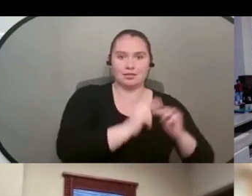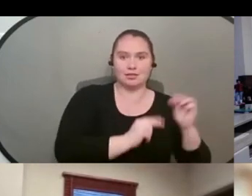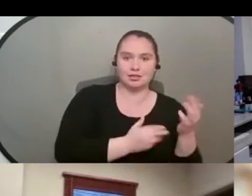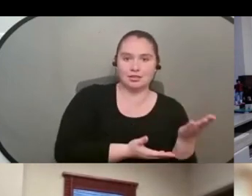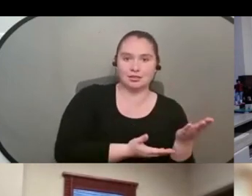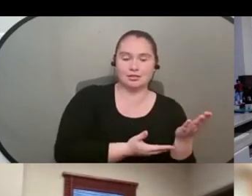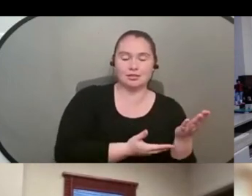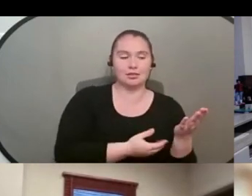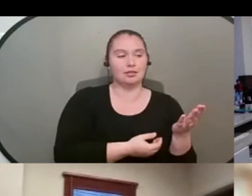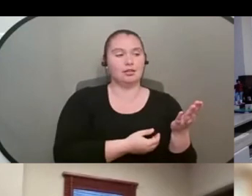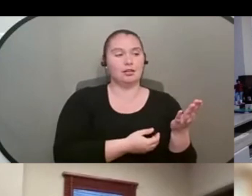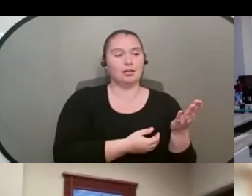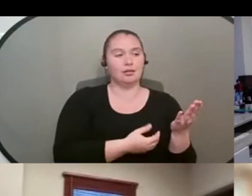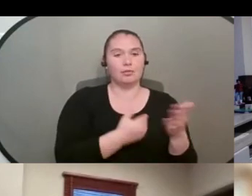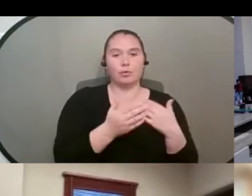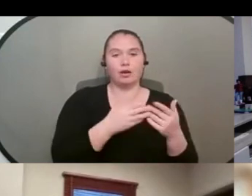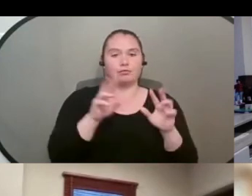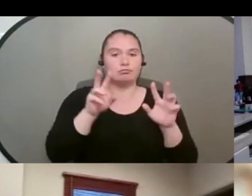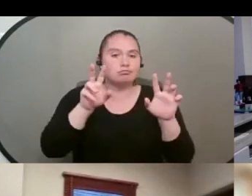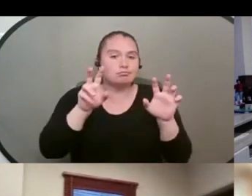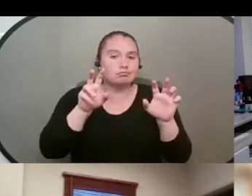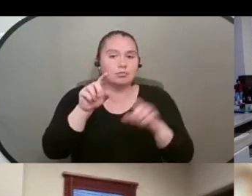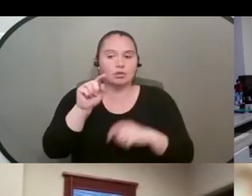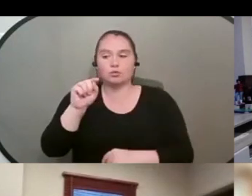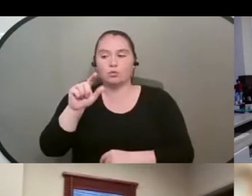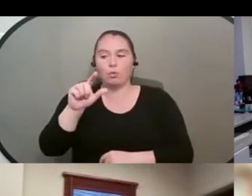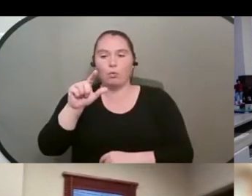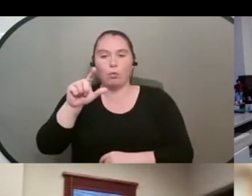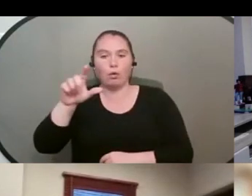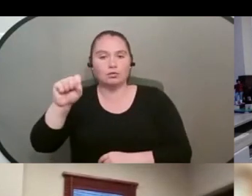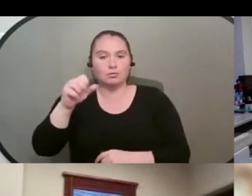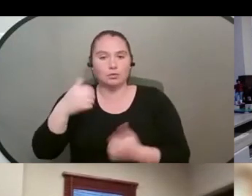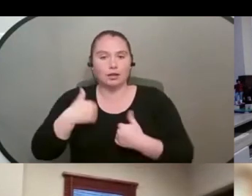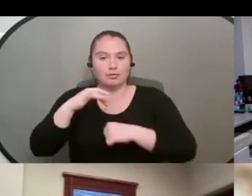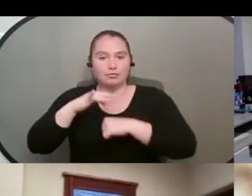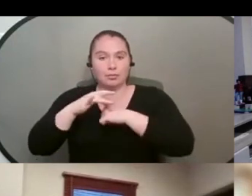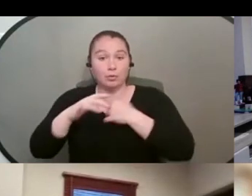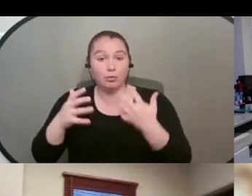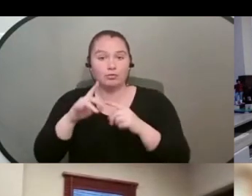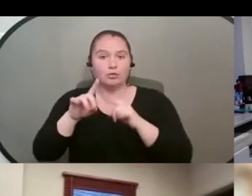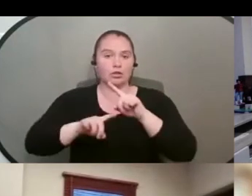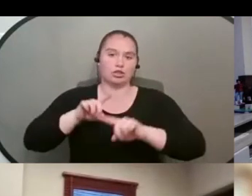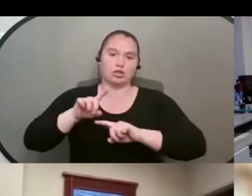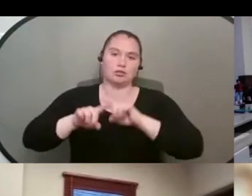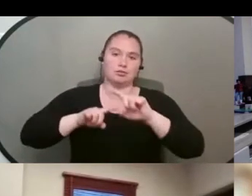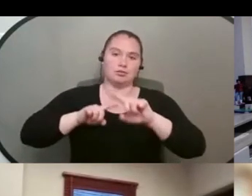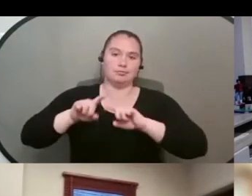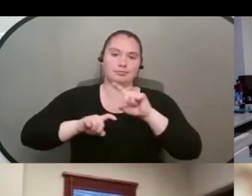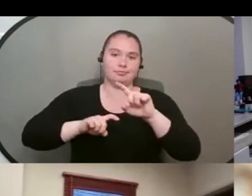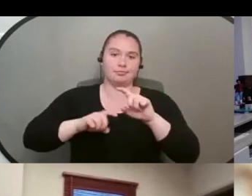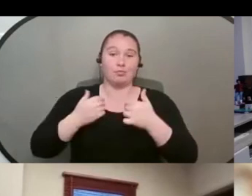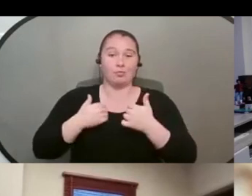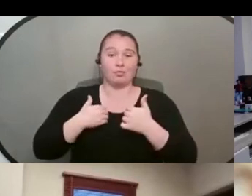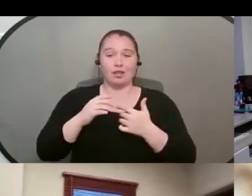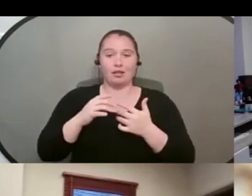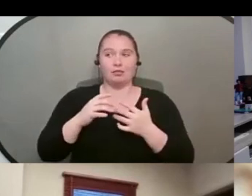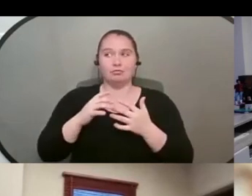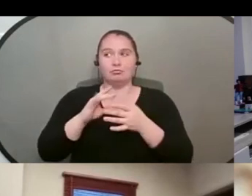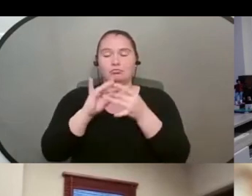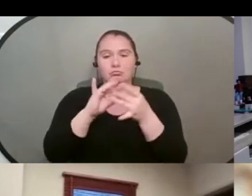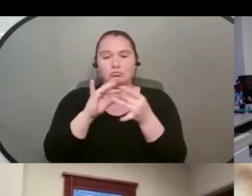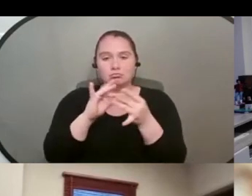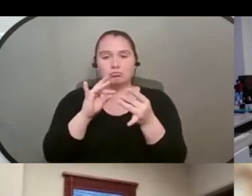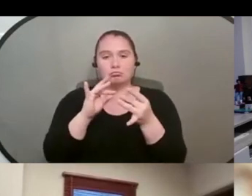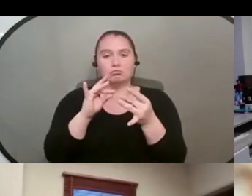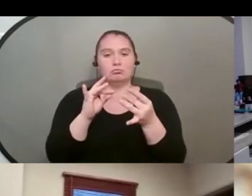that we have in the toolbox or the only answer to our questions. We did talk in terms of priorities about kind